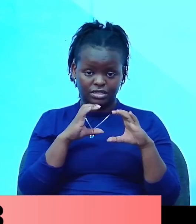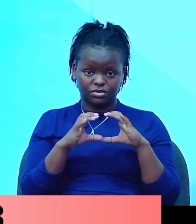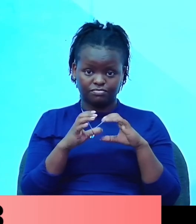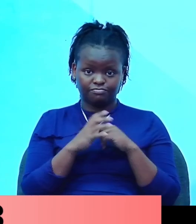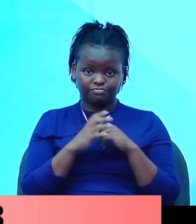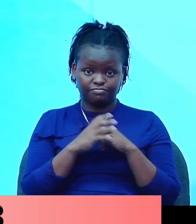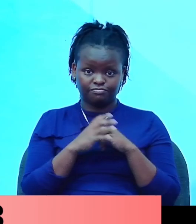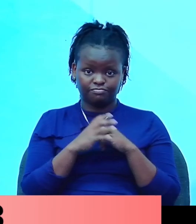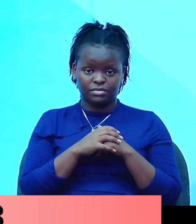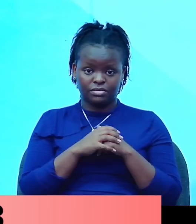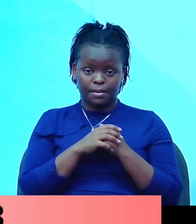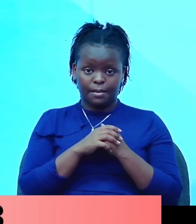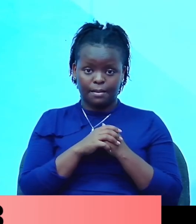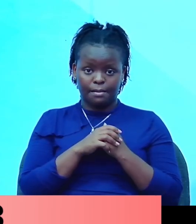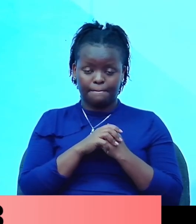But